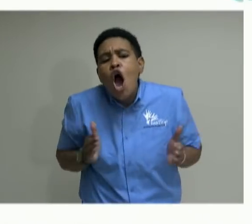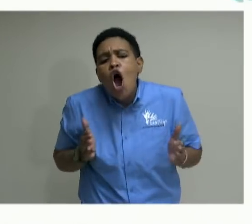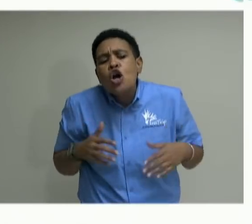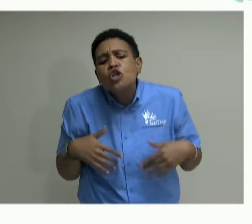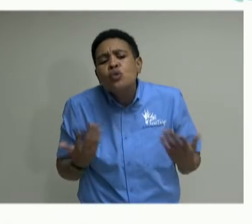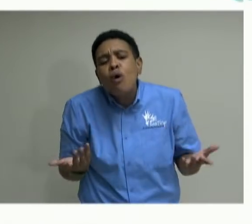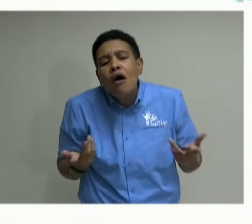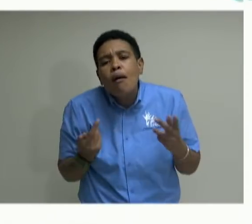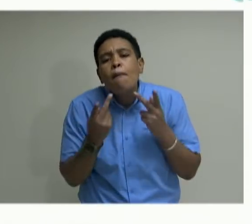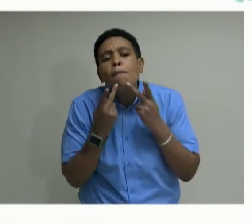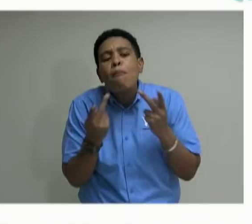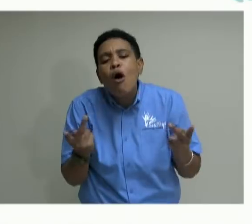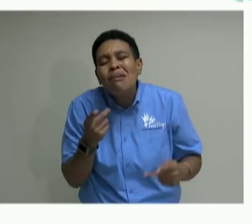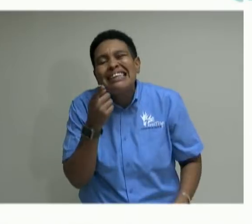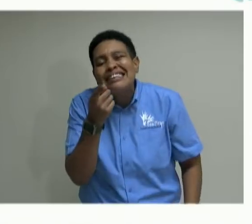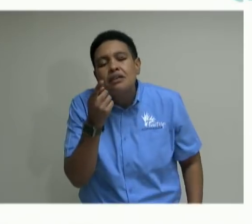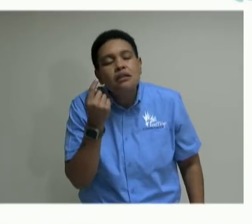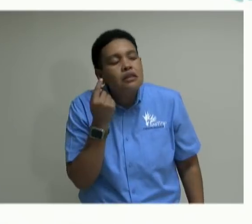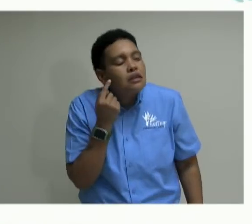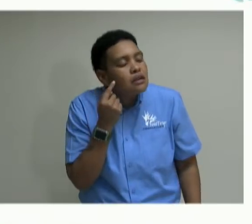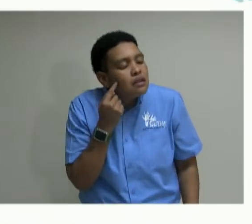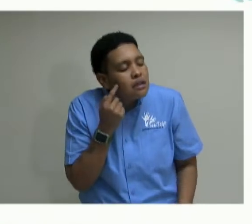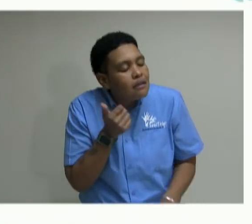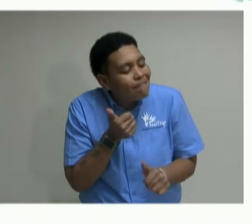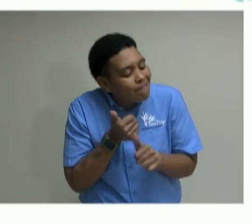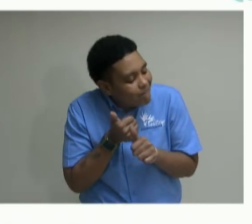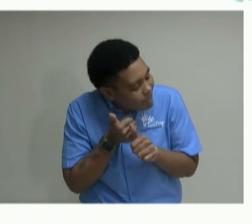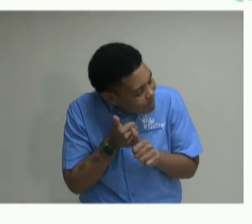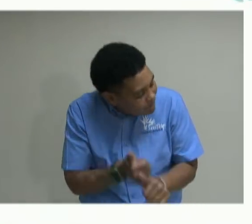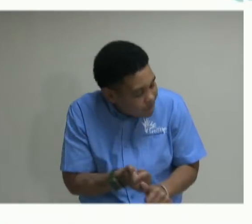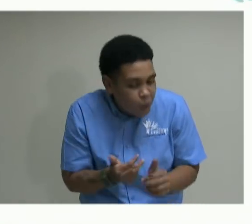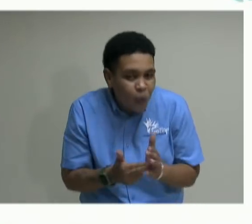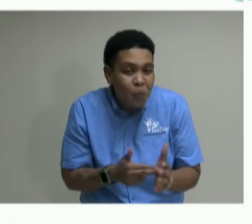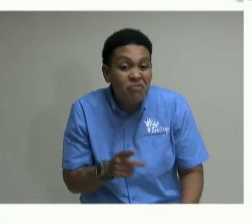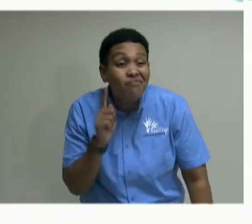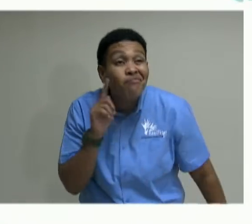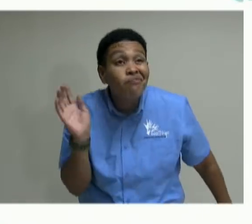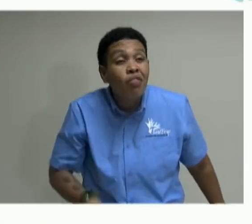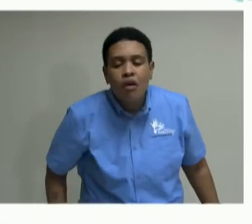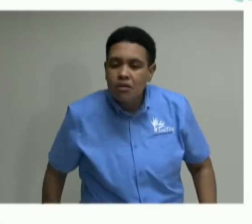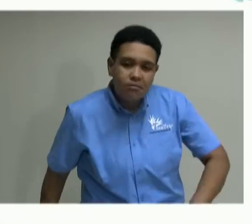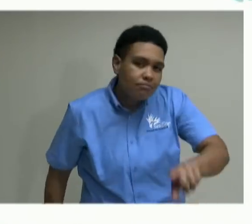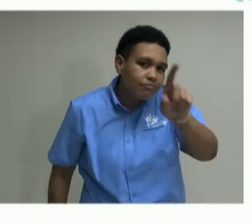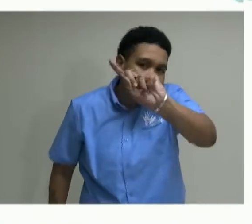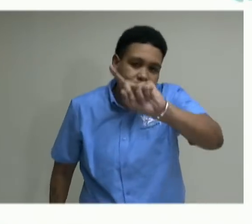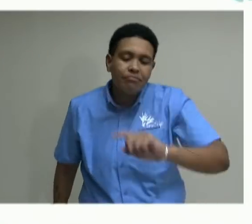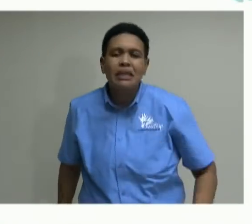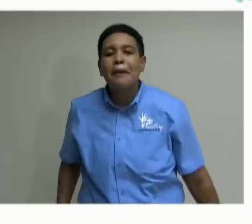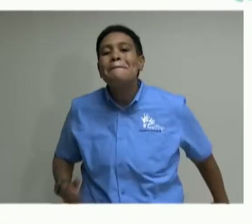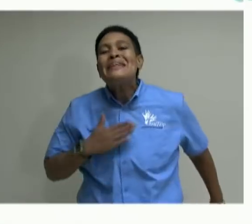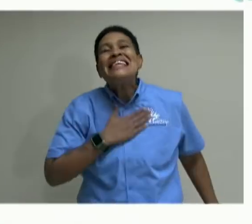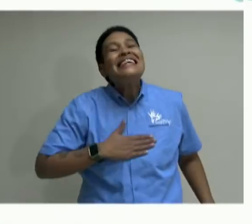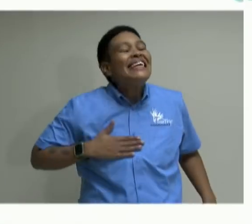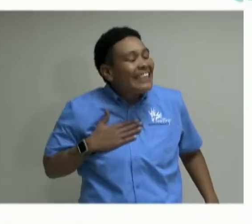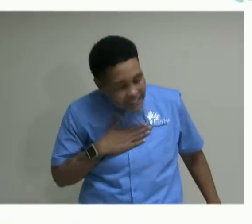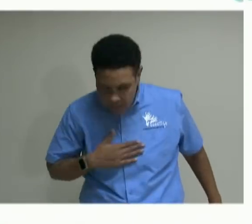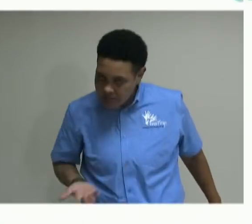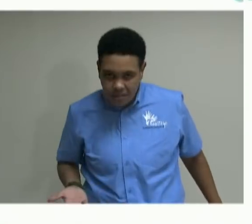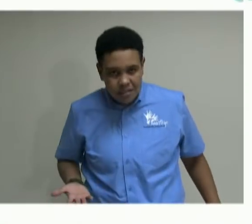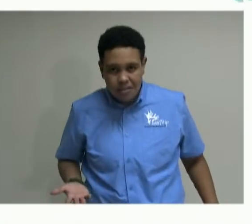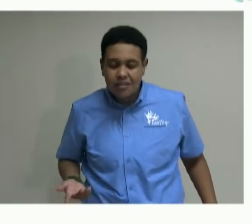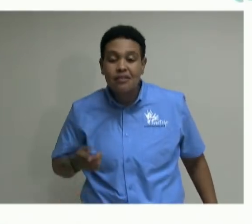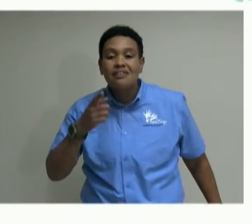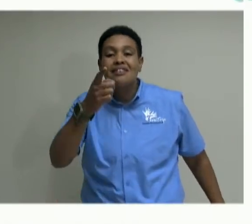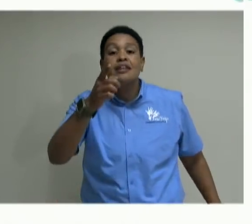our public to adhere to the protocol, please. Do not have